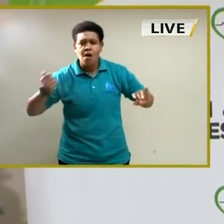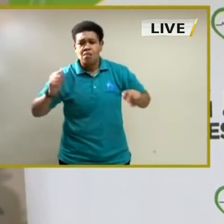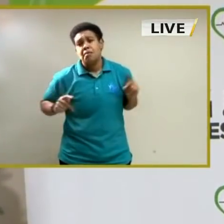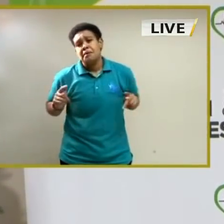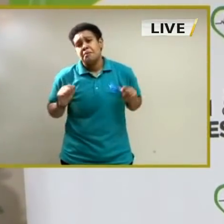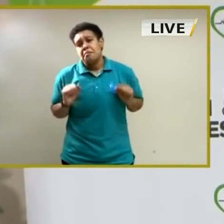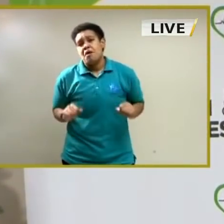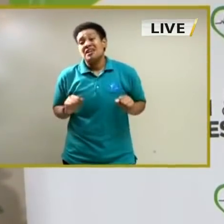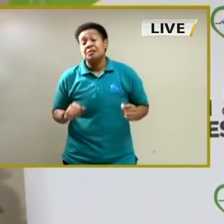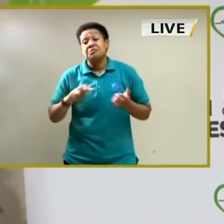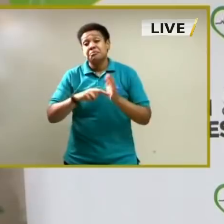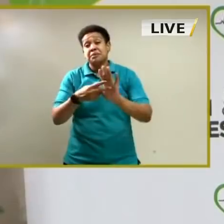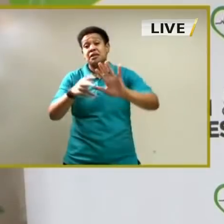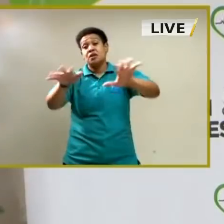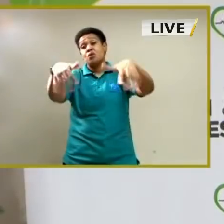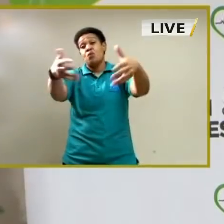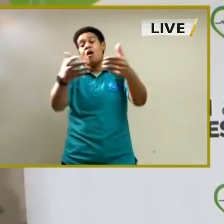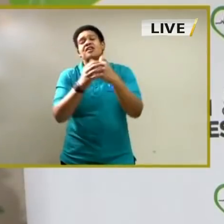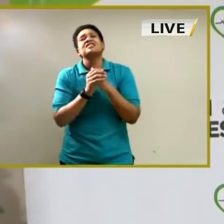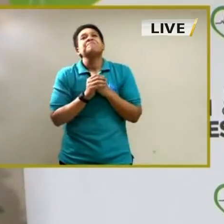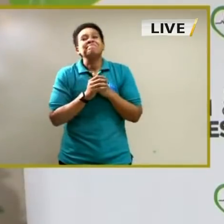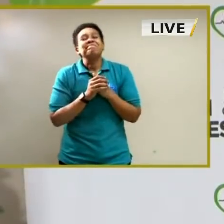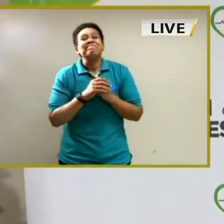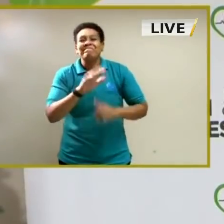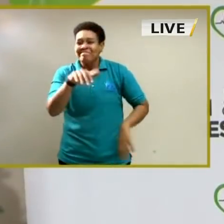In other words, I think it is